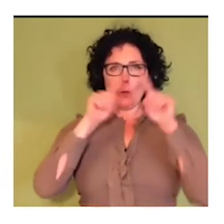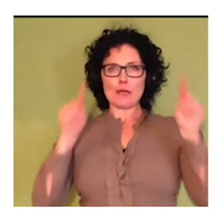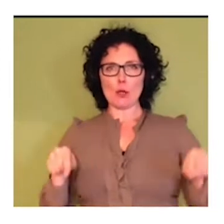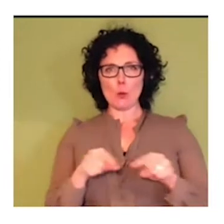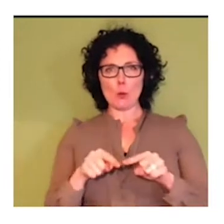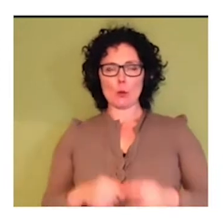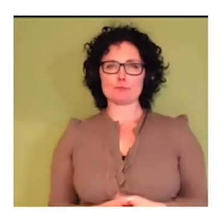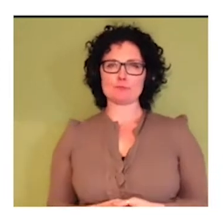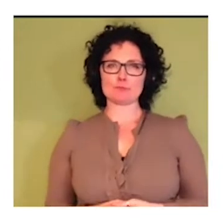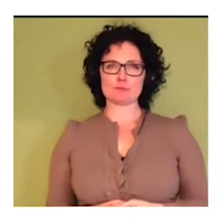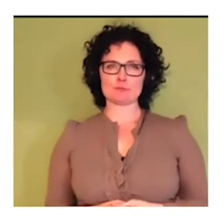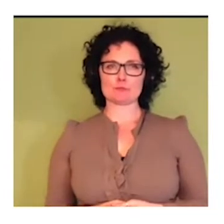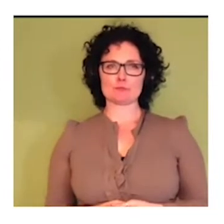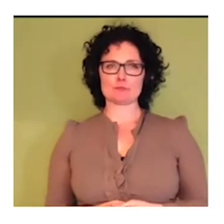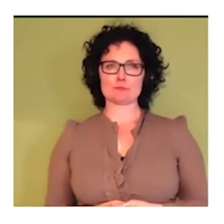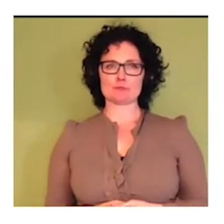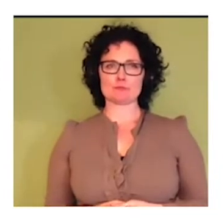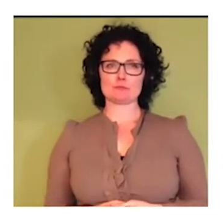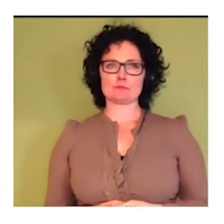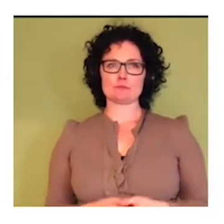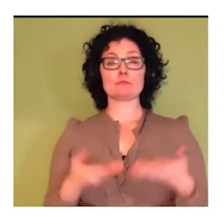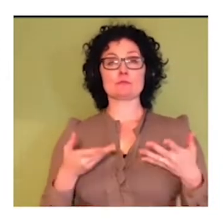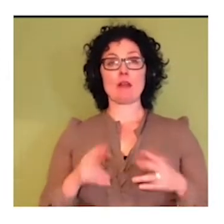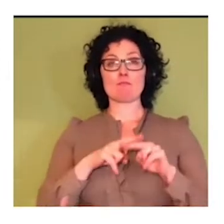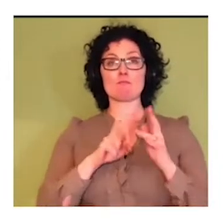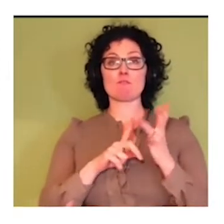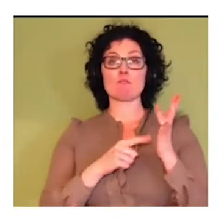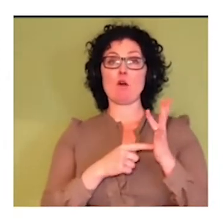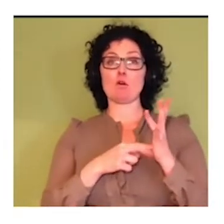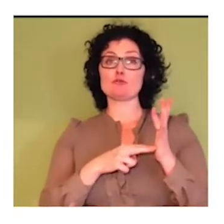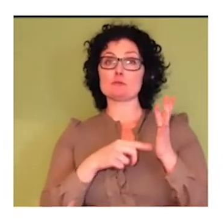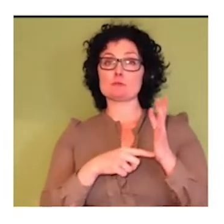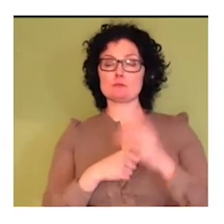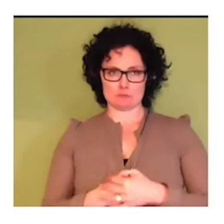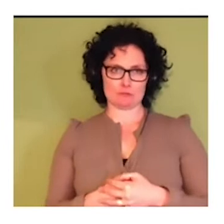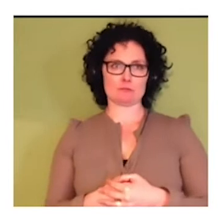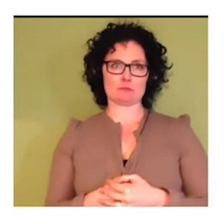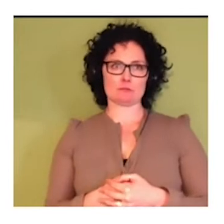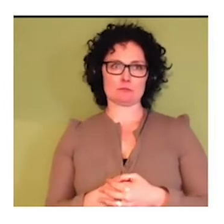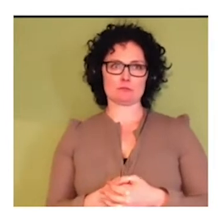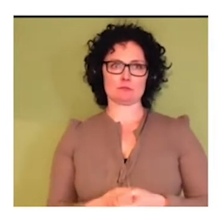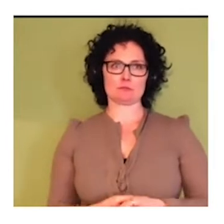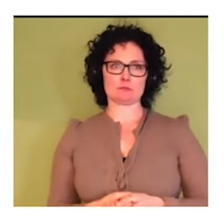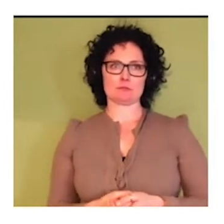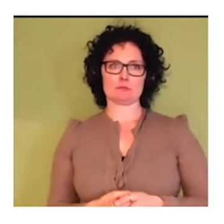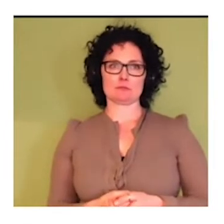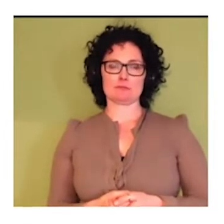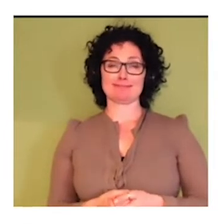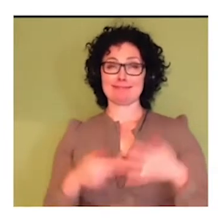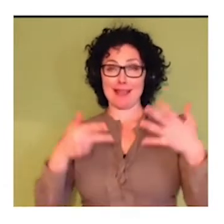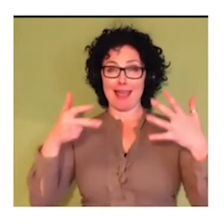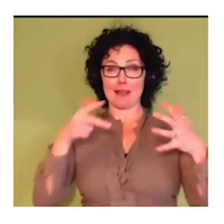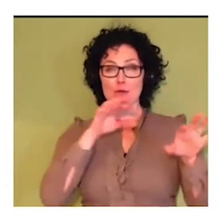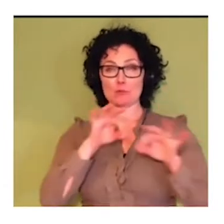Next, let's look at the fonts available to us. Here they are, just under text size, and we have 8 options.